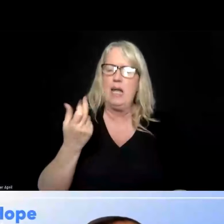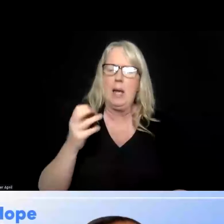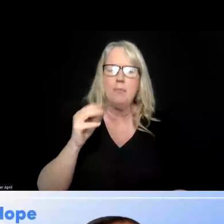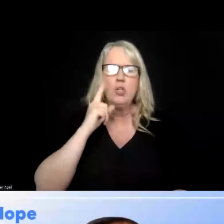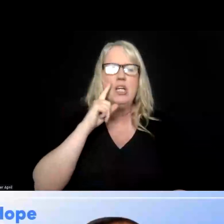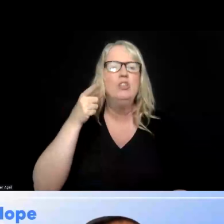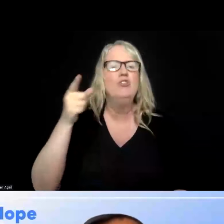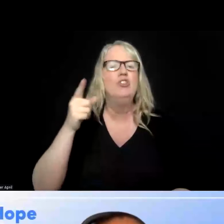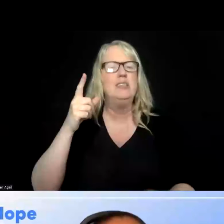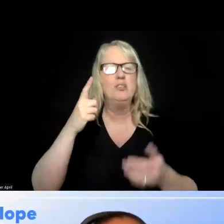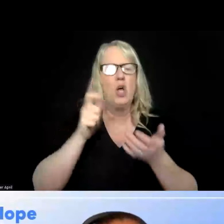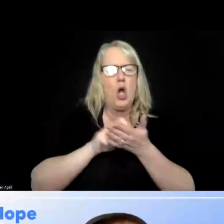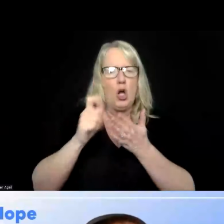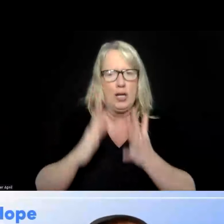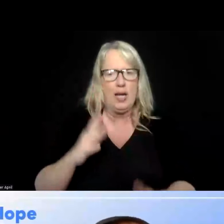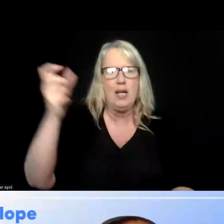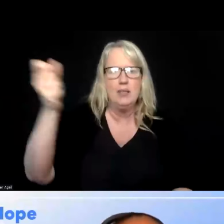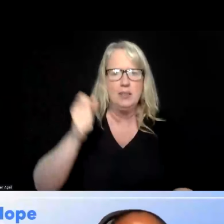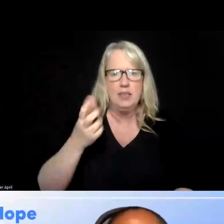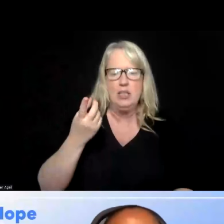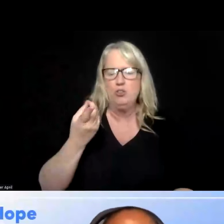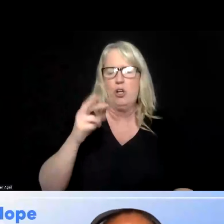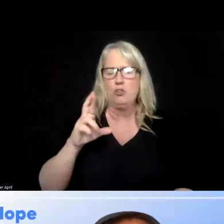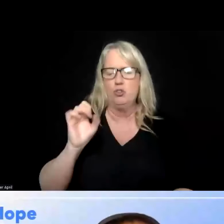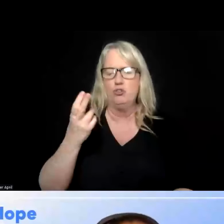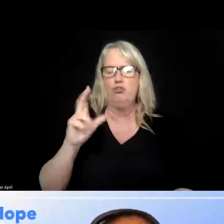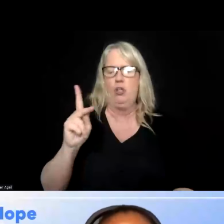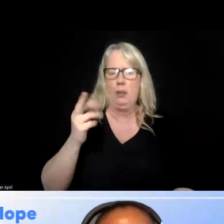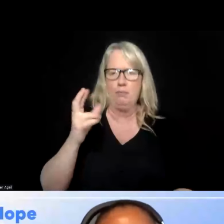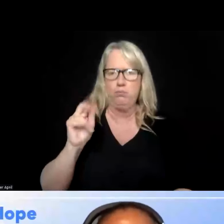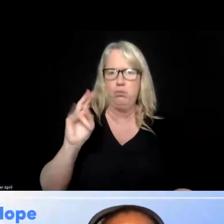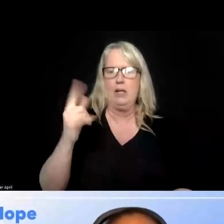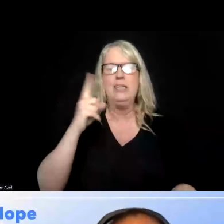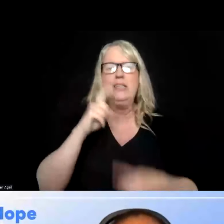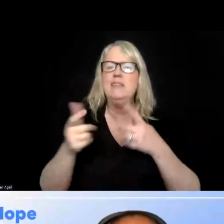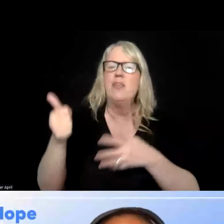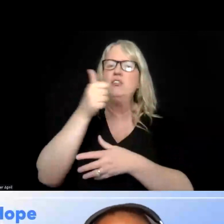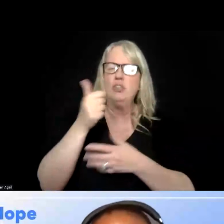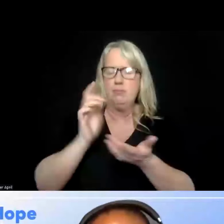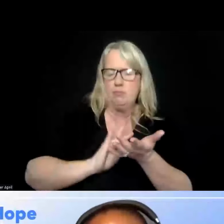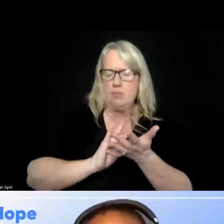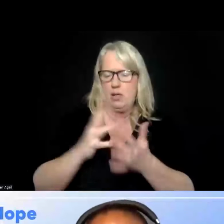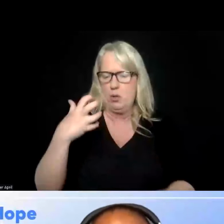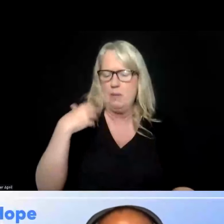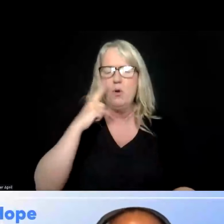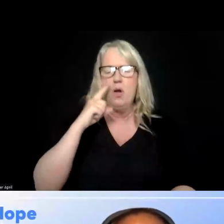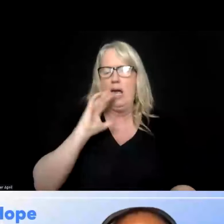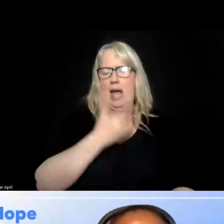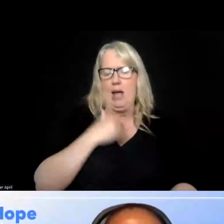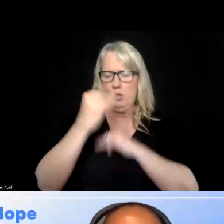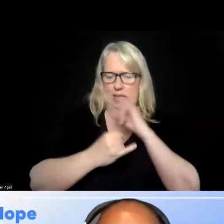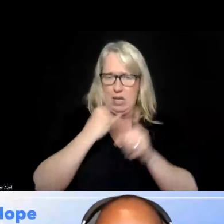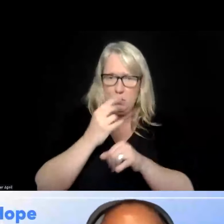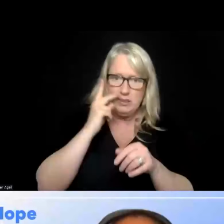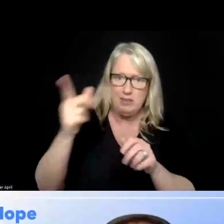Talk, but I'm going to bring in Dr. Chuck Browning, the Chief Medical Officer for RI International, to see if he